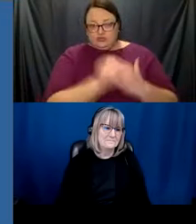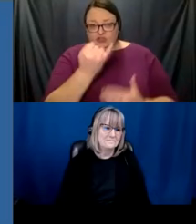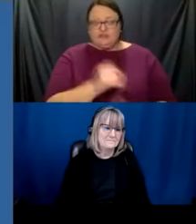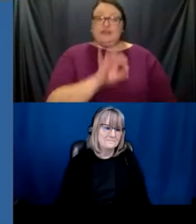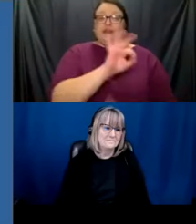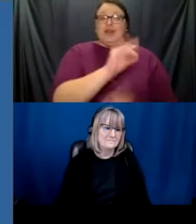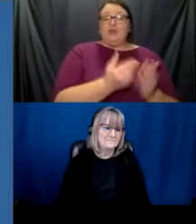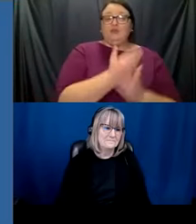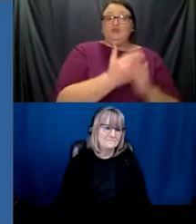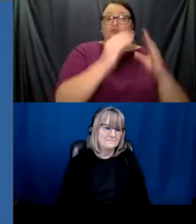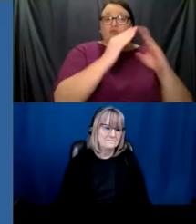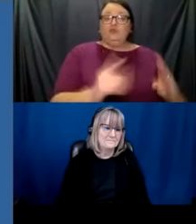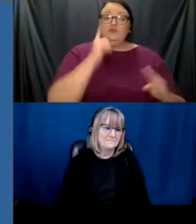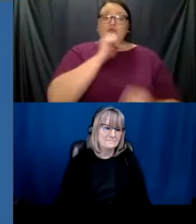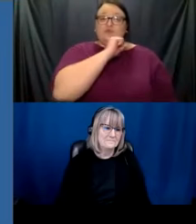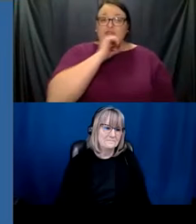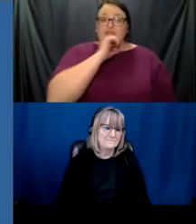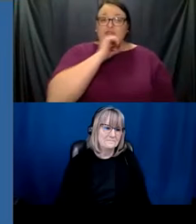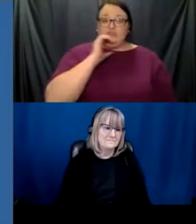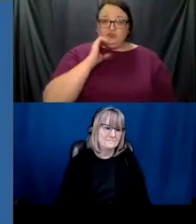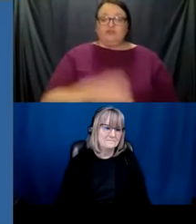for seniors.